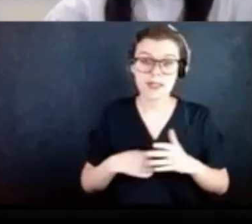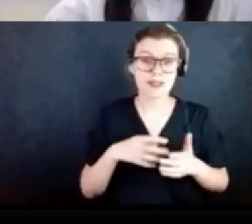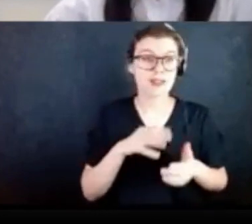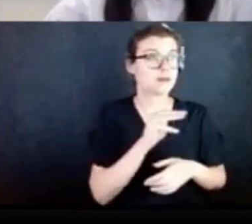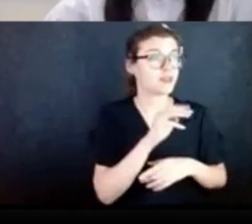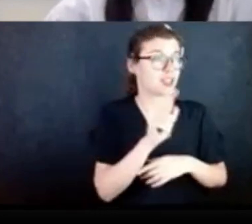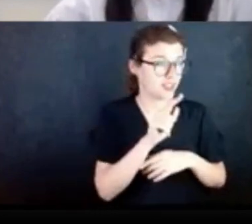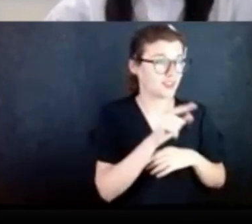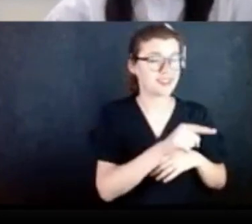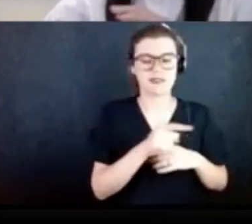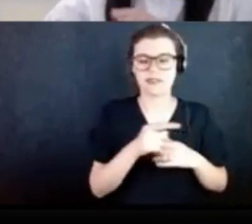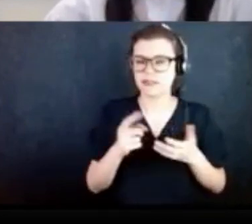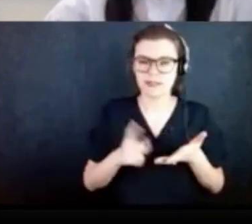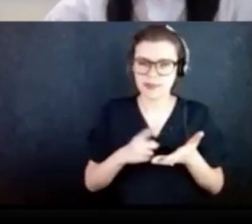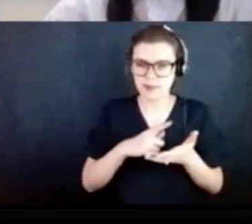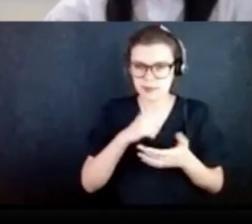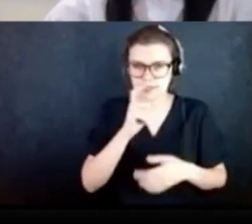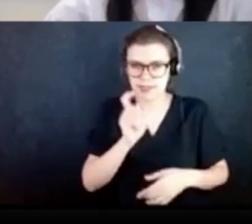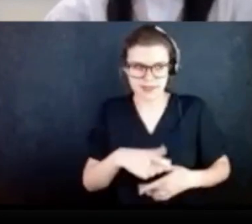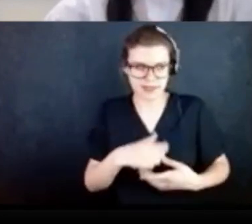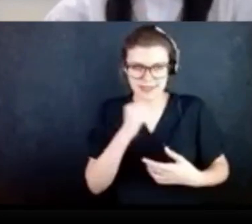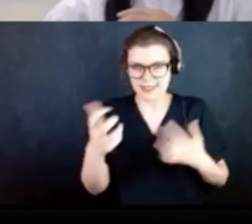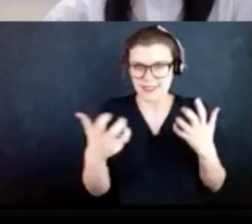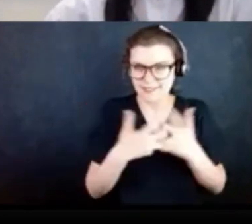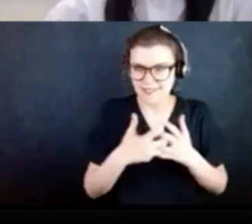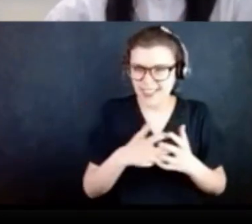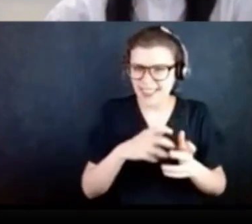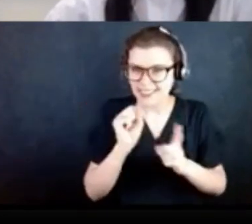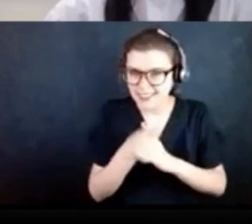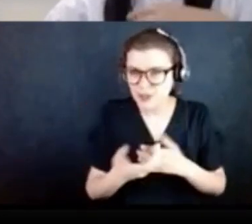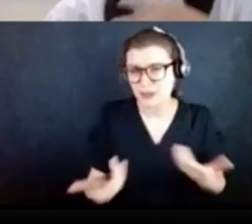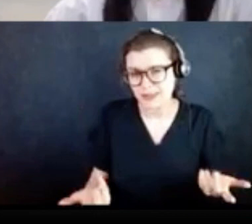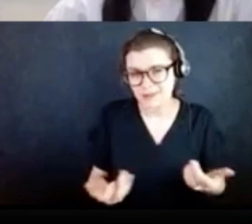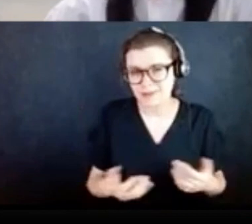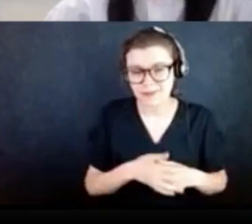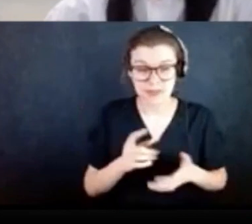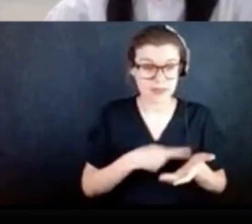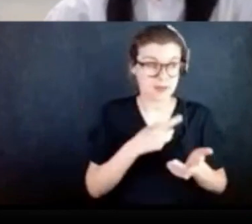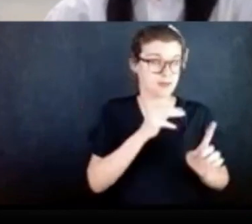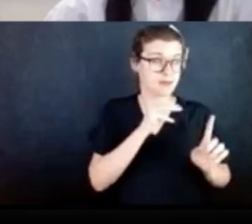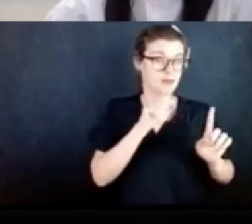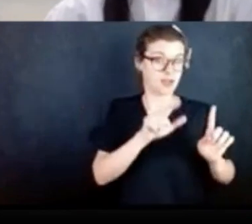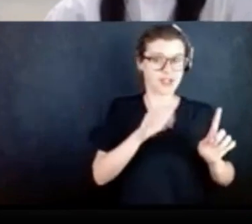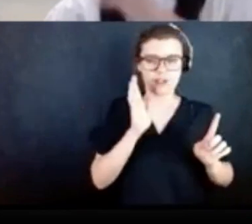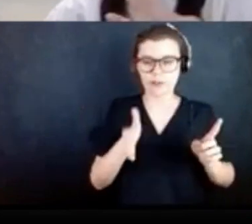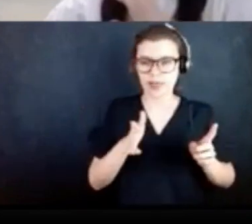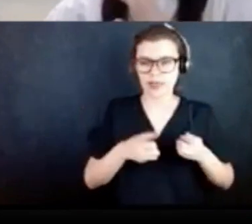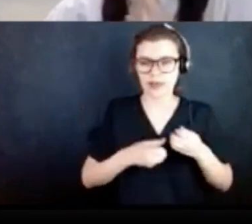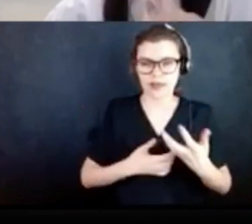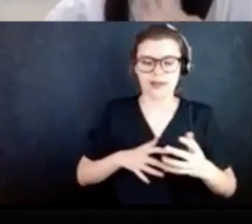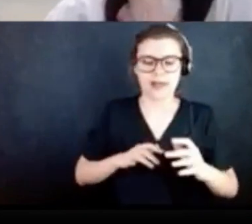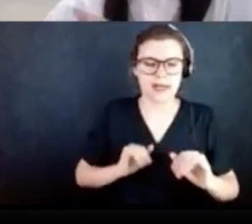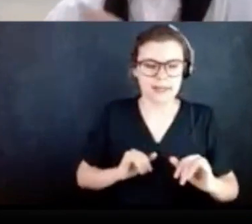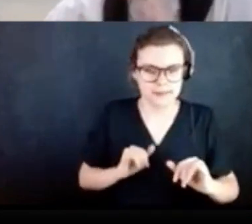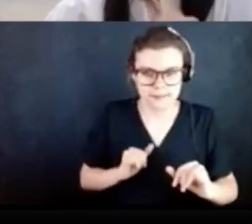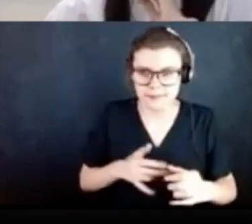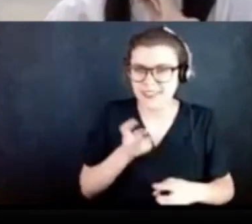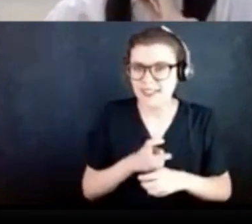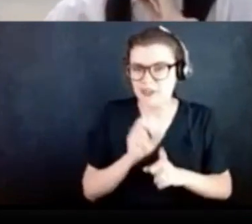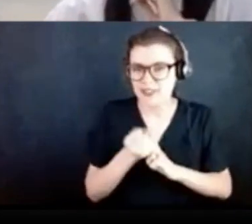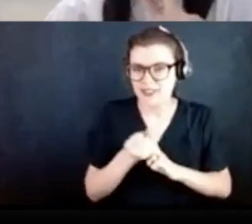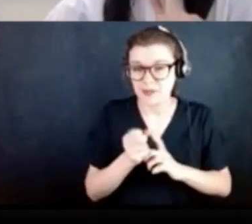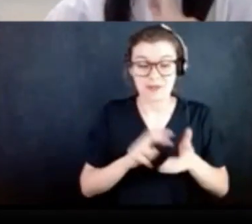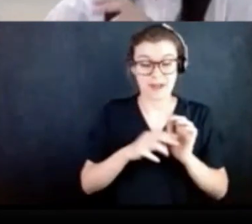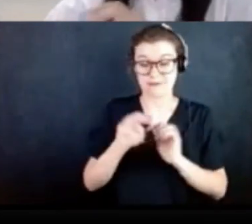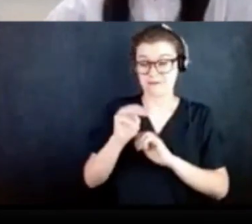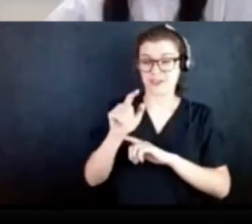just unnecessary, does not make sense, and sometimes may get you to difficulties. So it's not